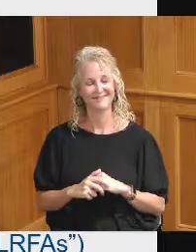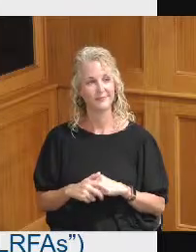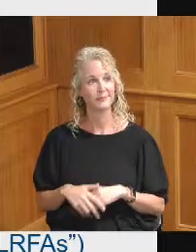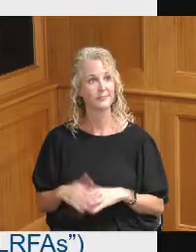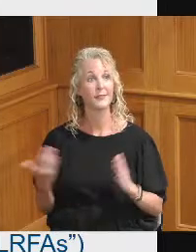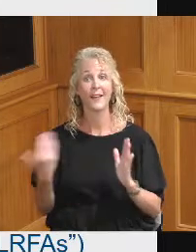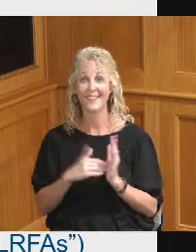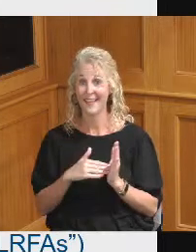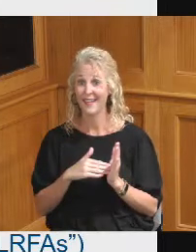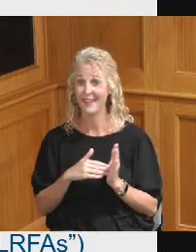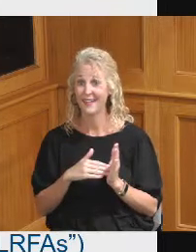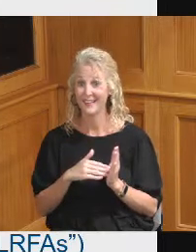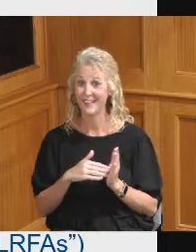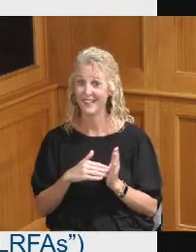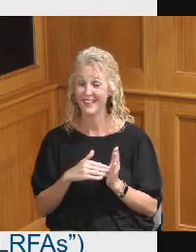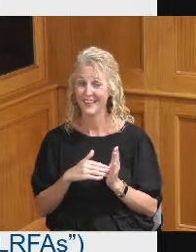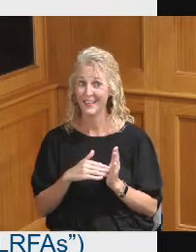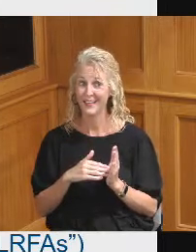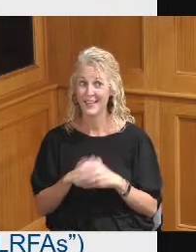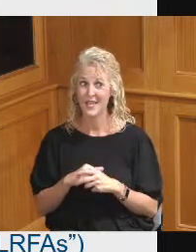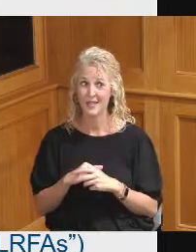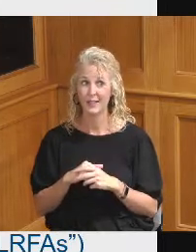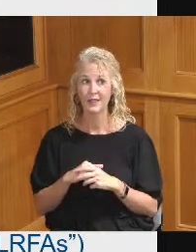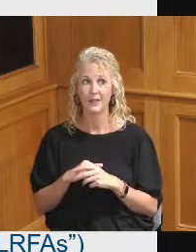And again, it's